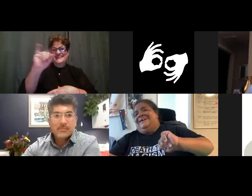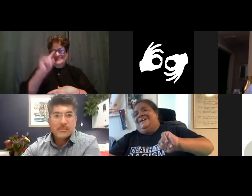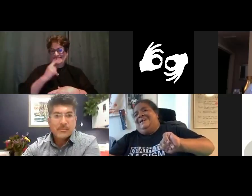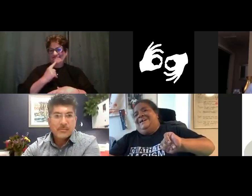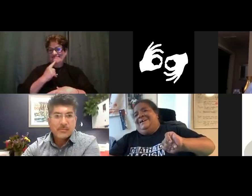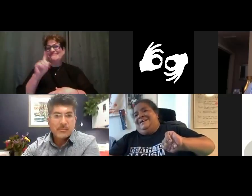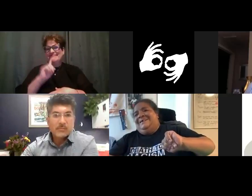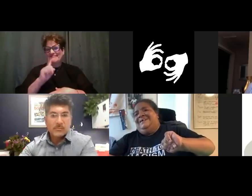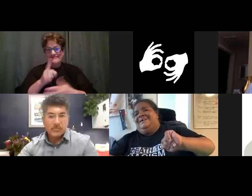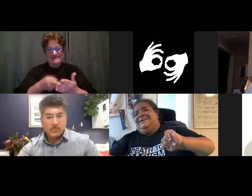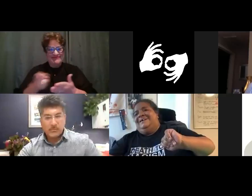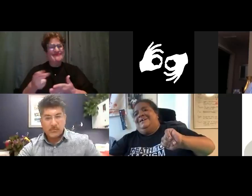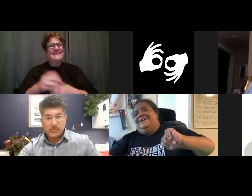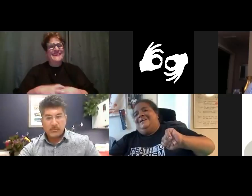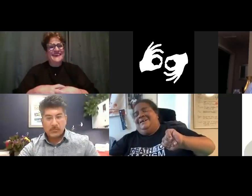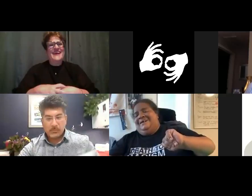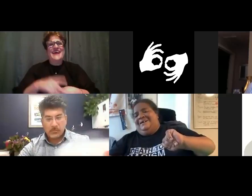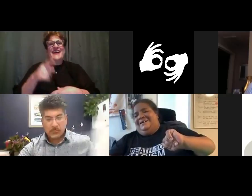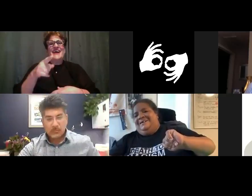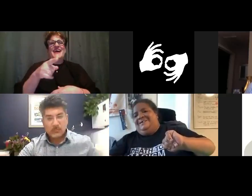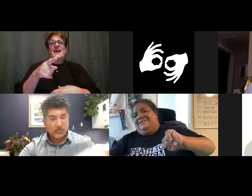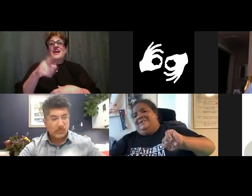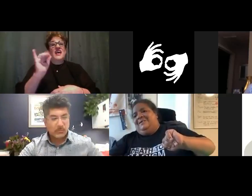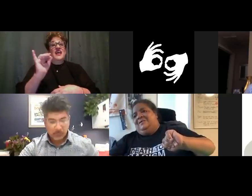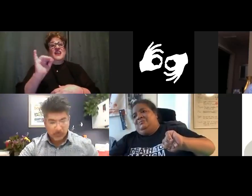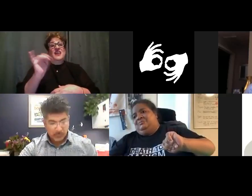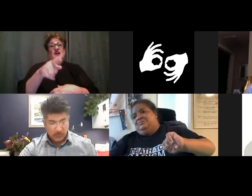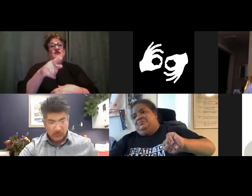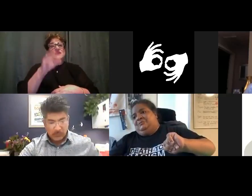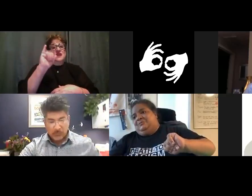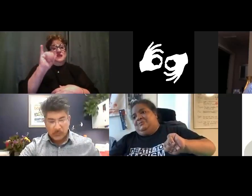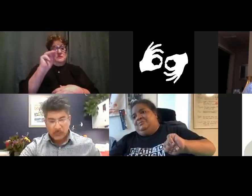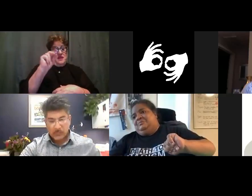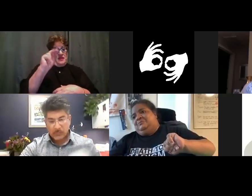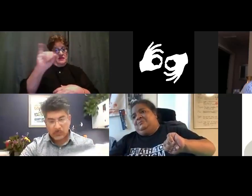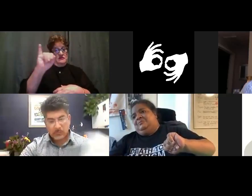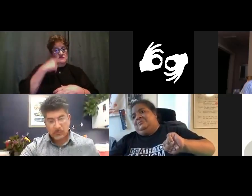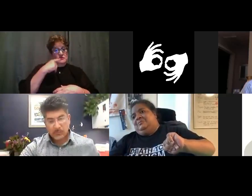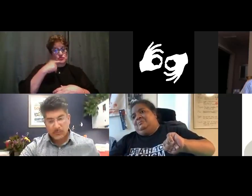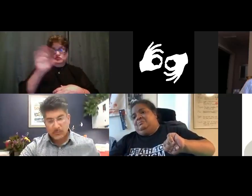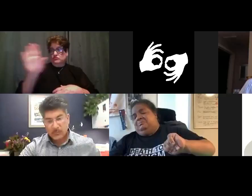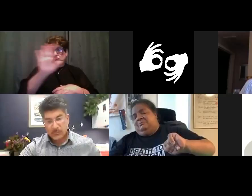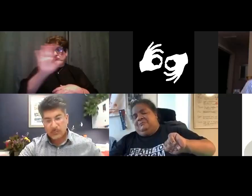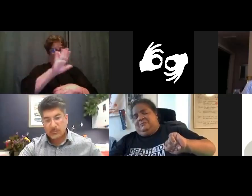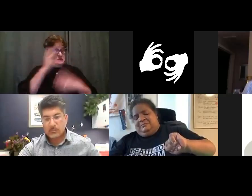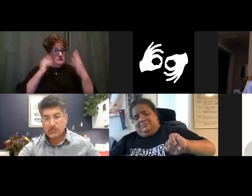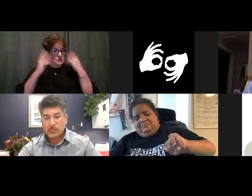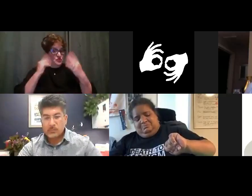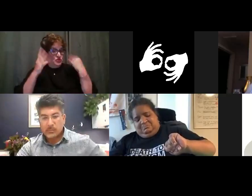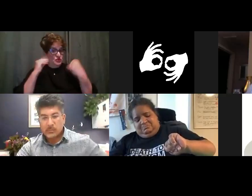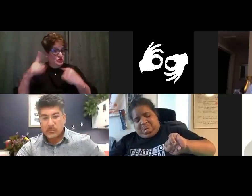So to follow up on that, and just from those experiences and those challenges, what is